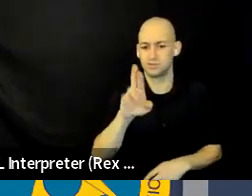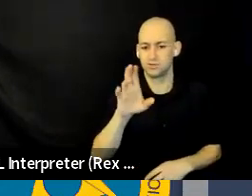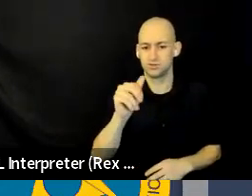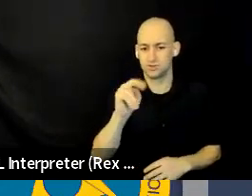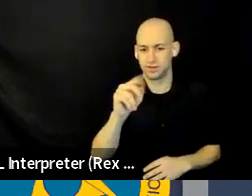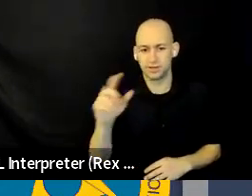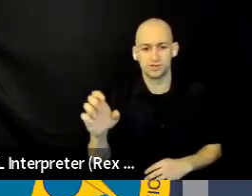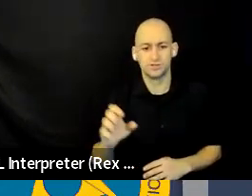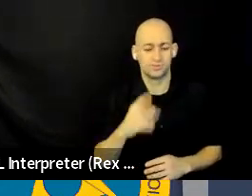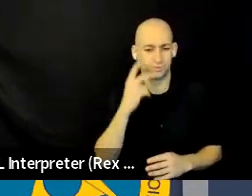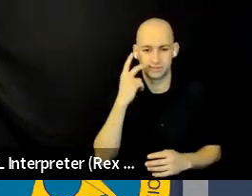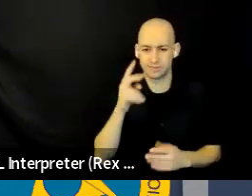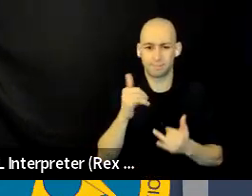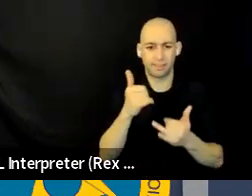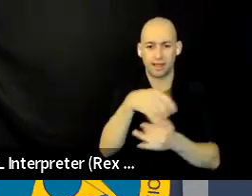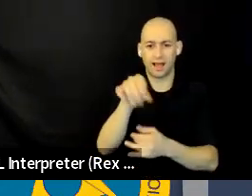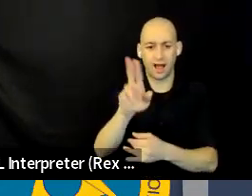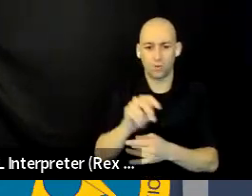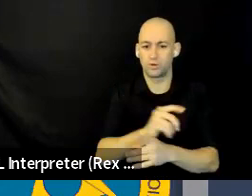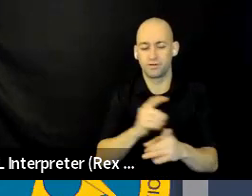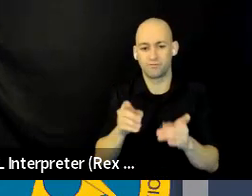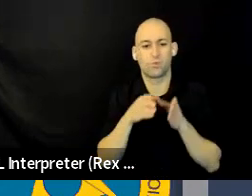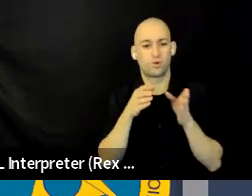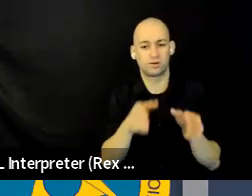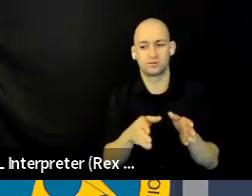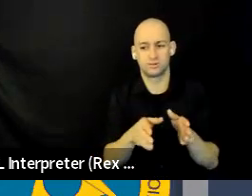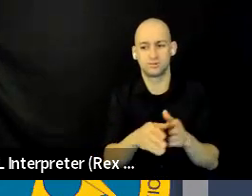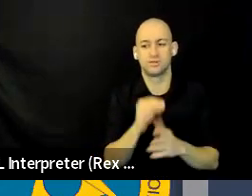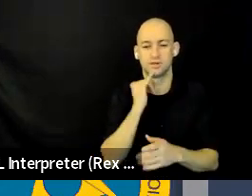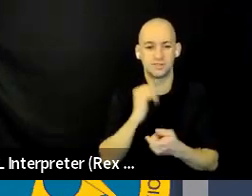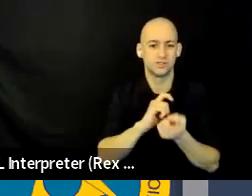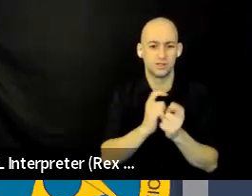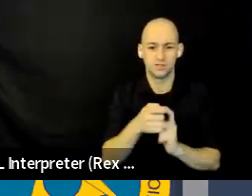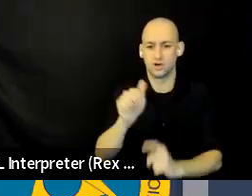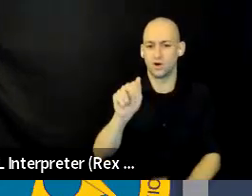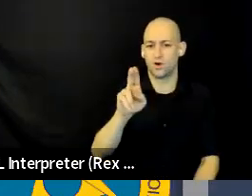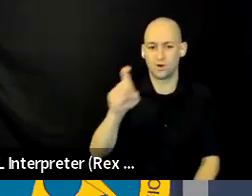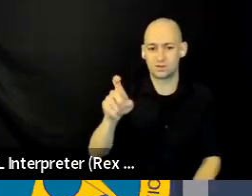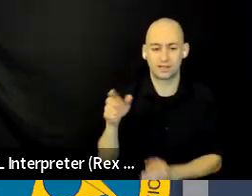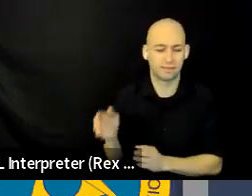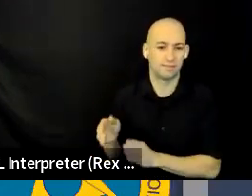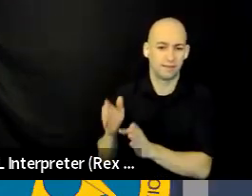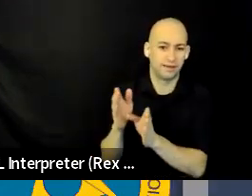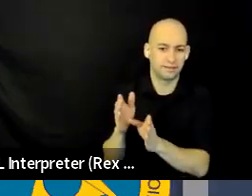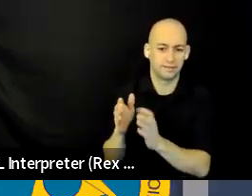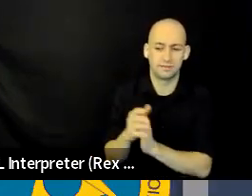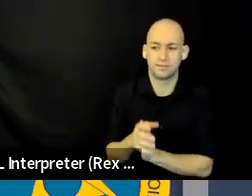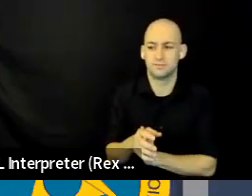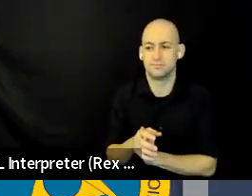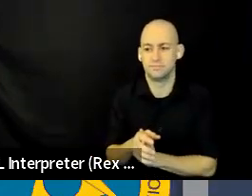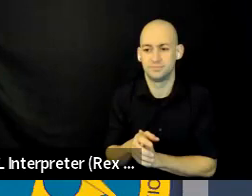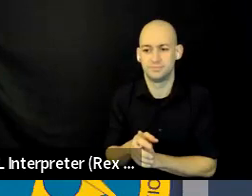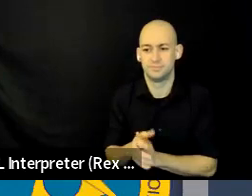in various ways. So interchanges and auxiliary lanes are some of the